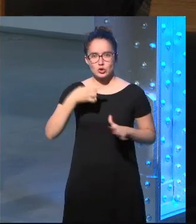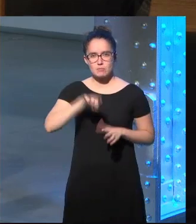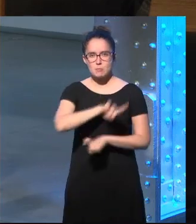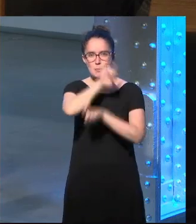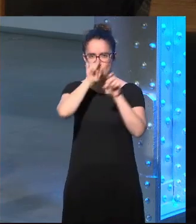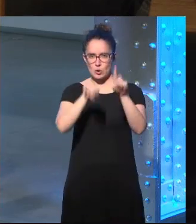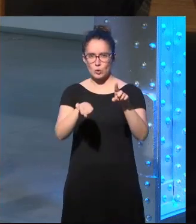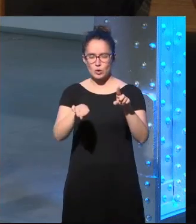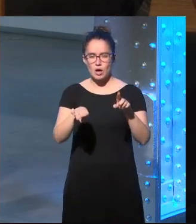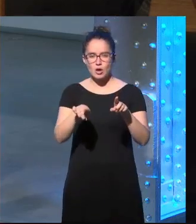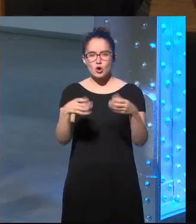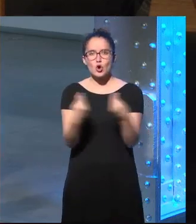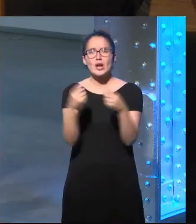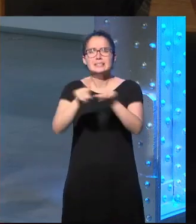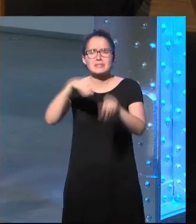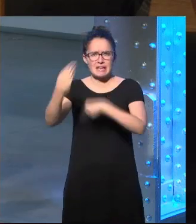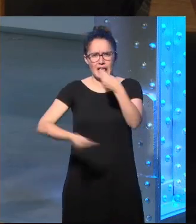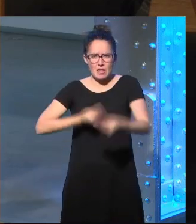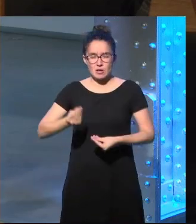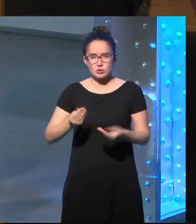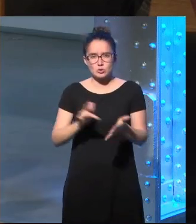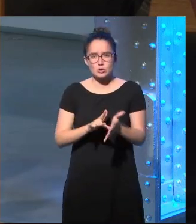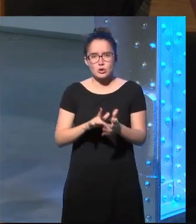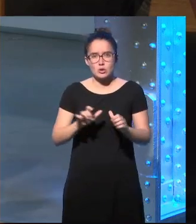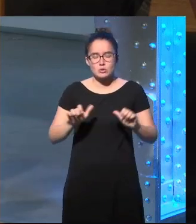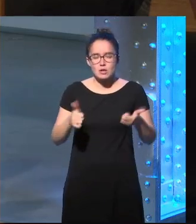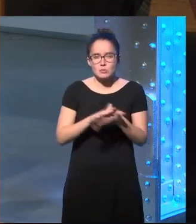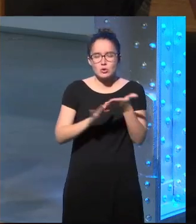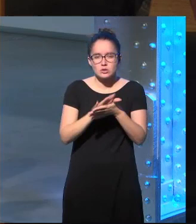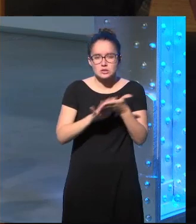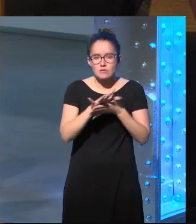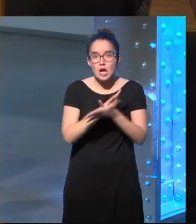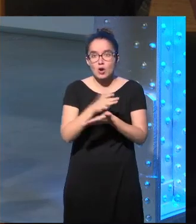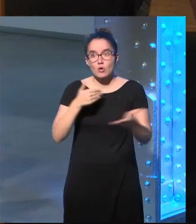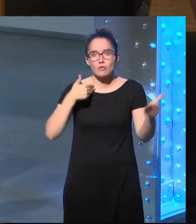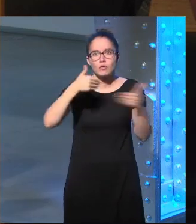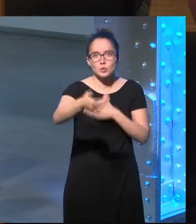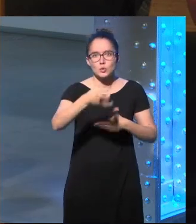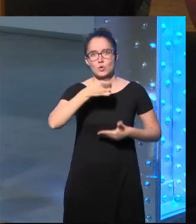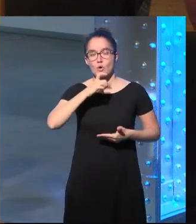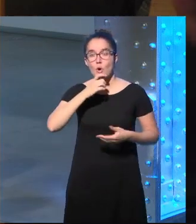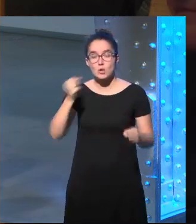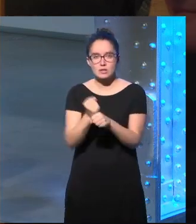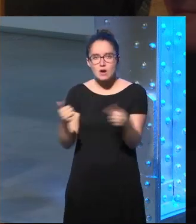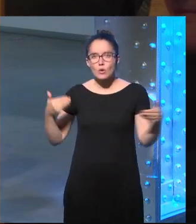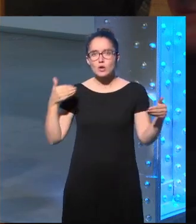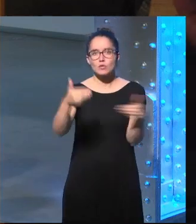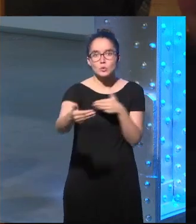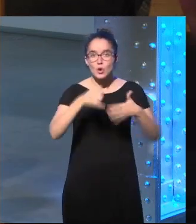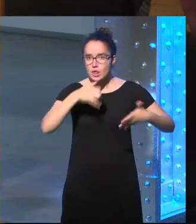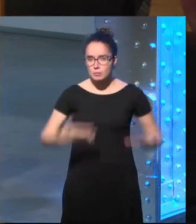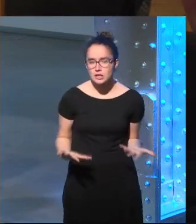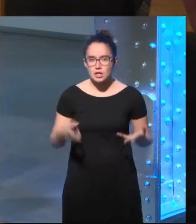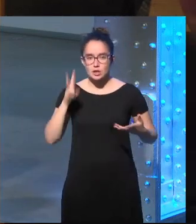duty for new professionals, but I also want to ask what do we do about businesses? Because when we start talking